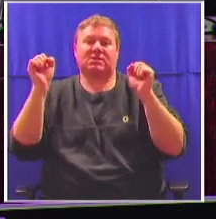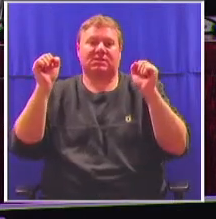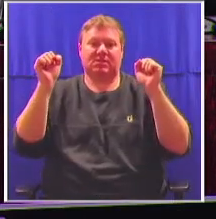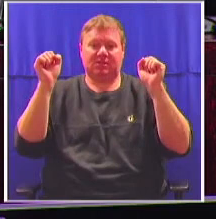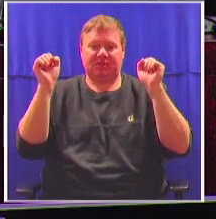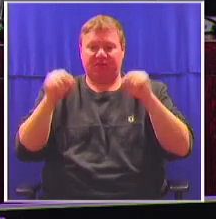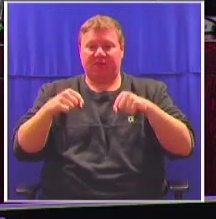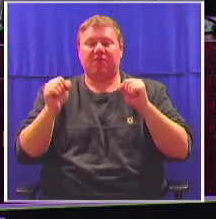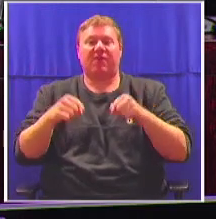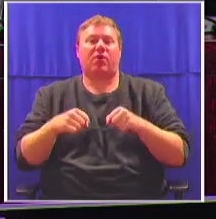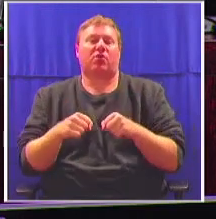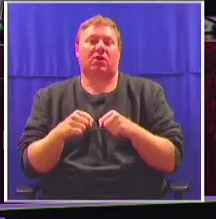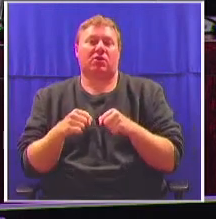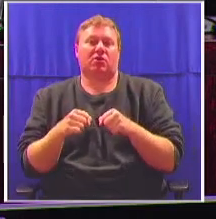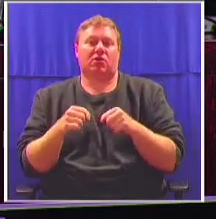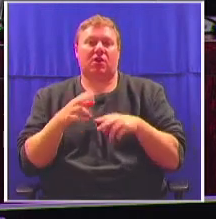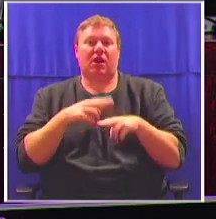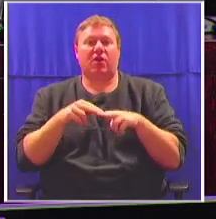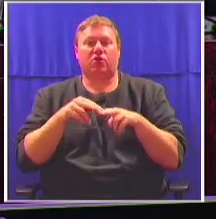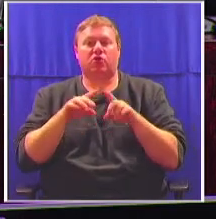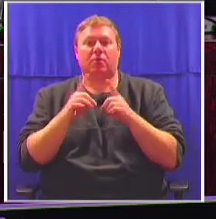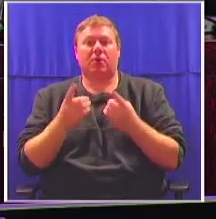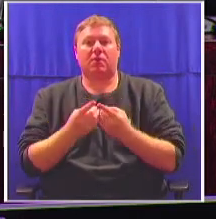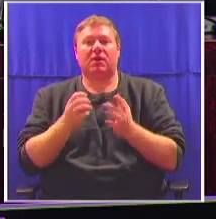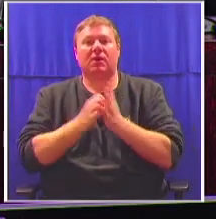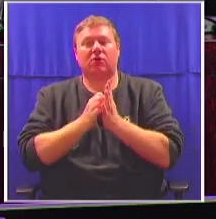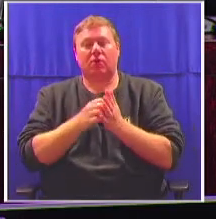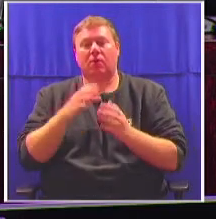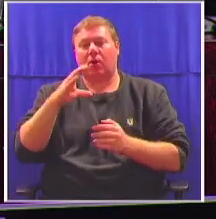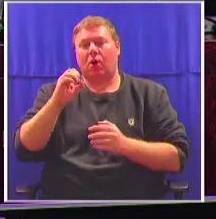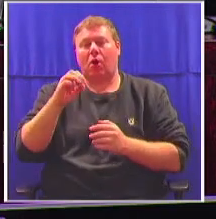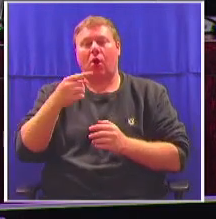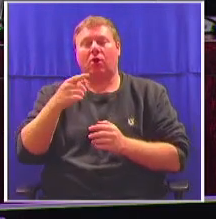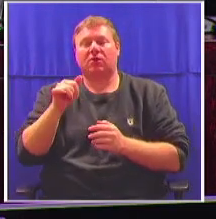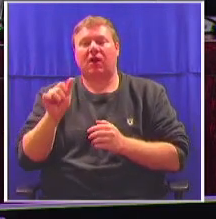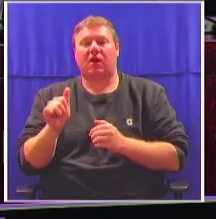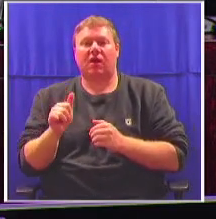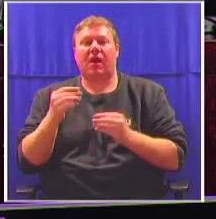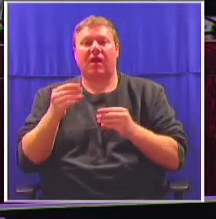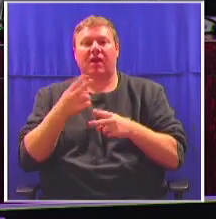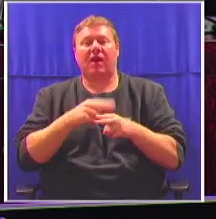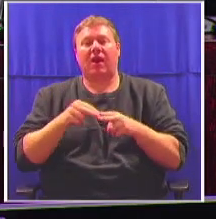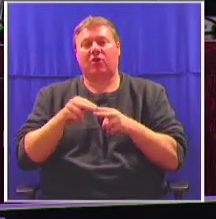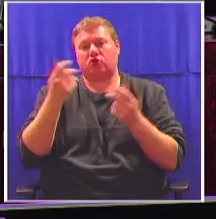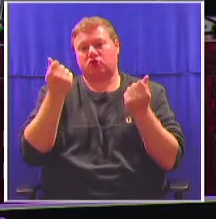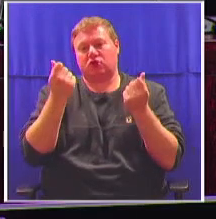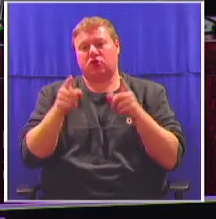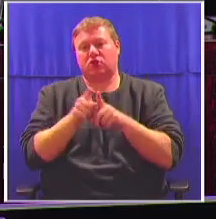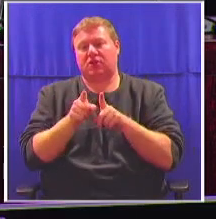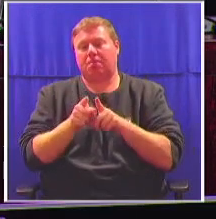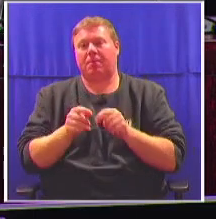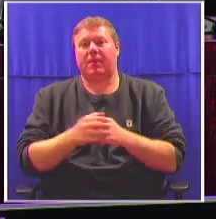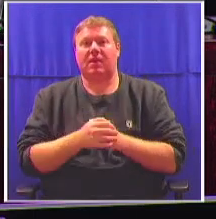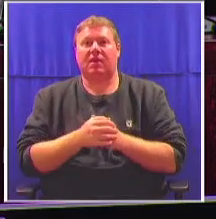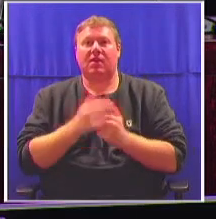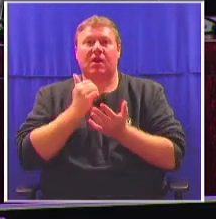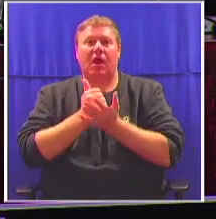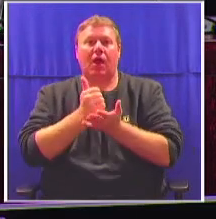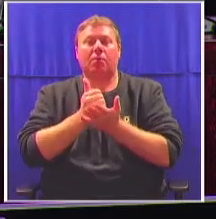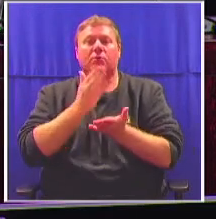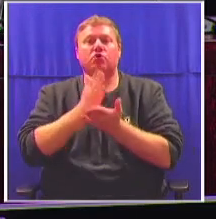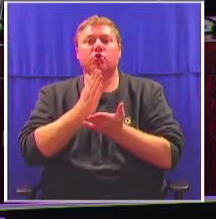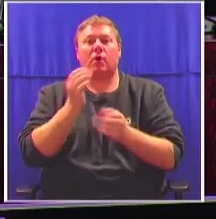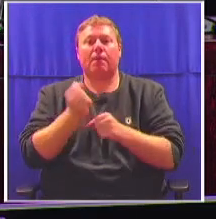by national departments like the Cooperative Governance and National Treasury as well. This would help to ensure